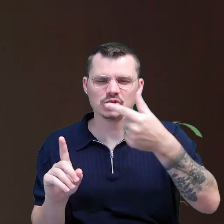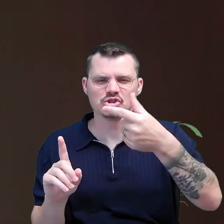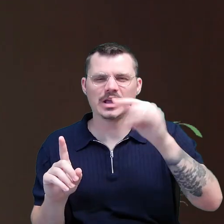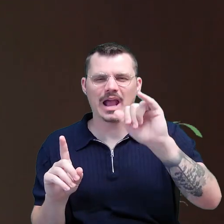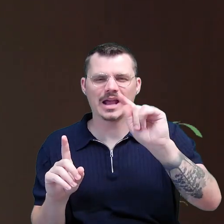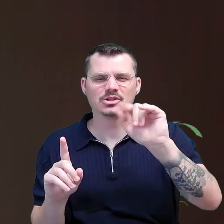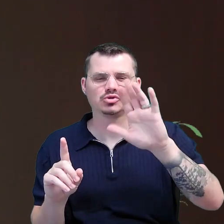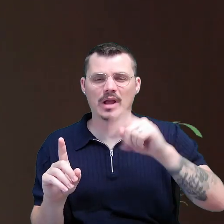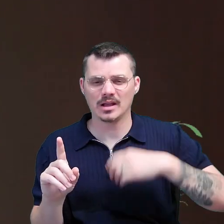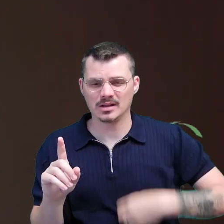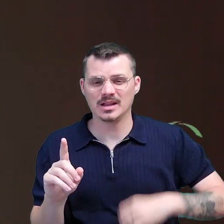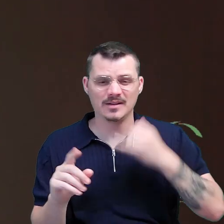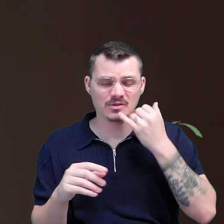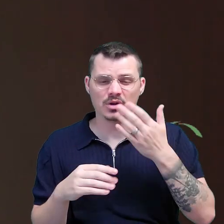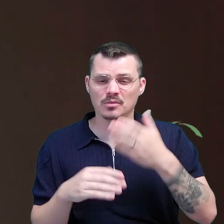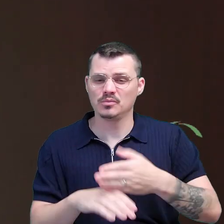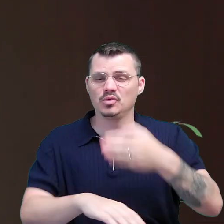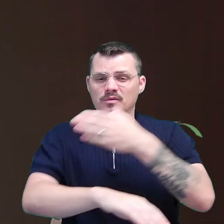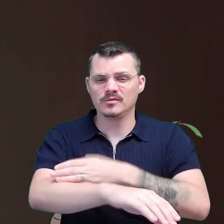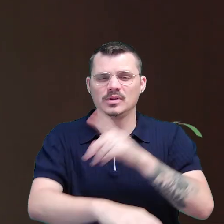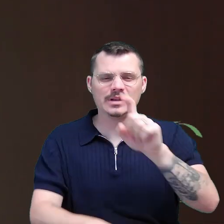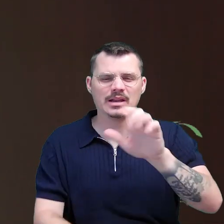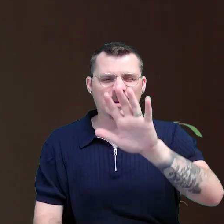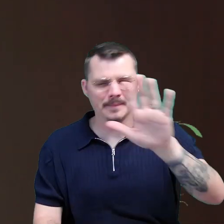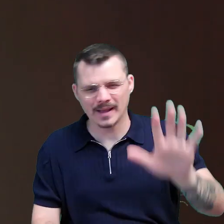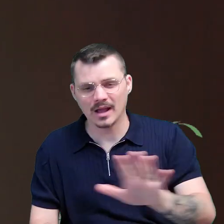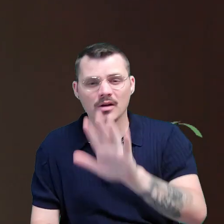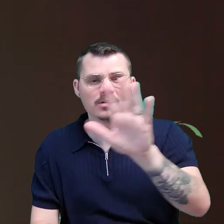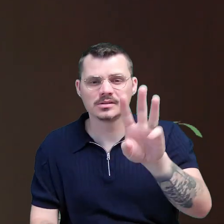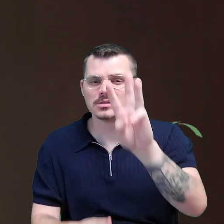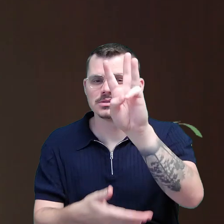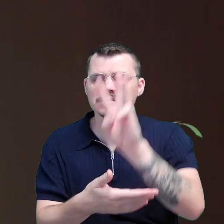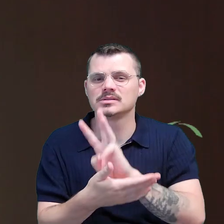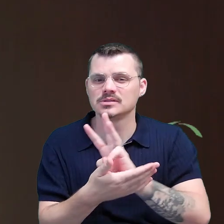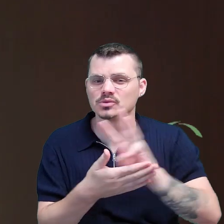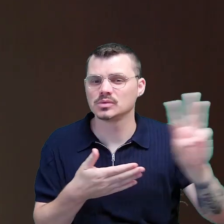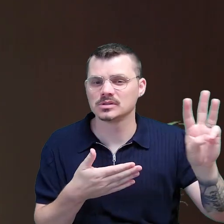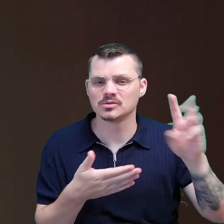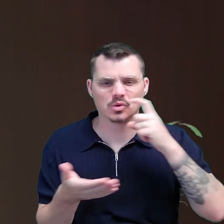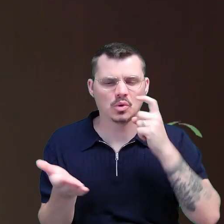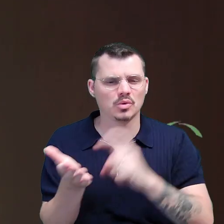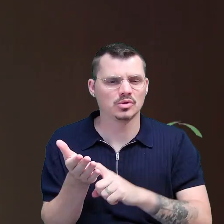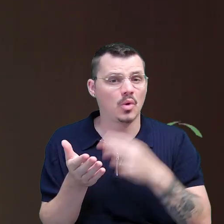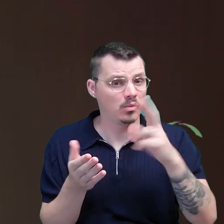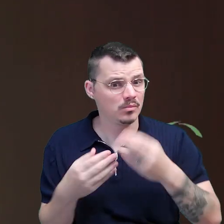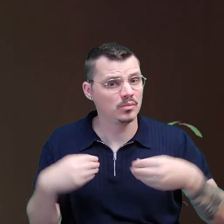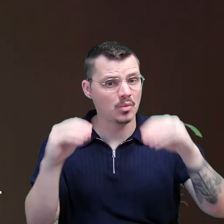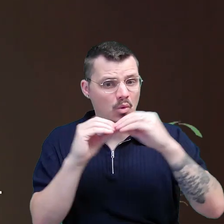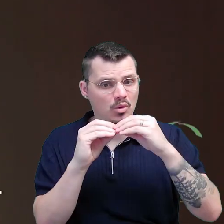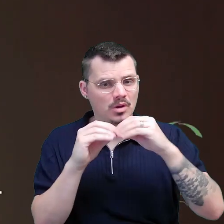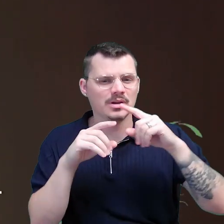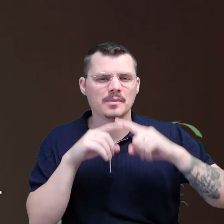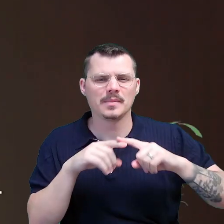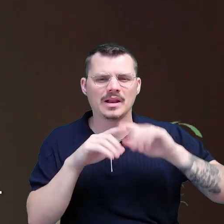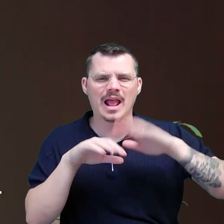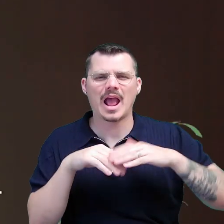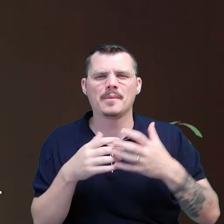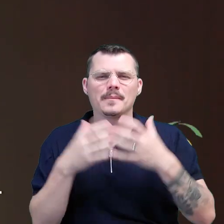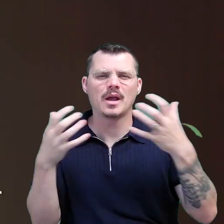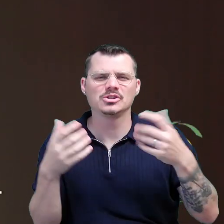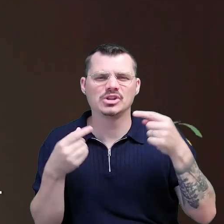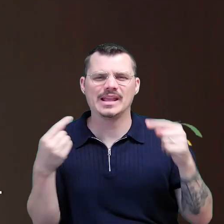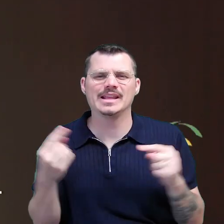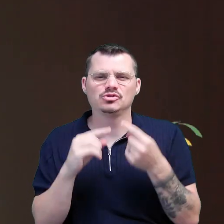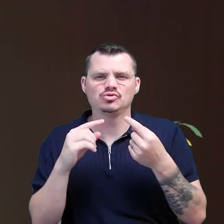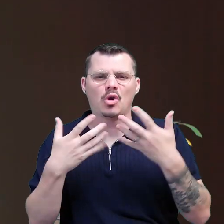tract is going to improve, need about 6 weeks or more, depending on how much